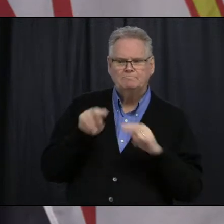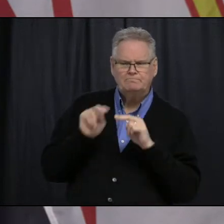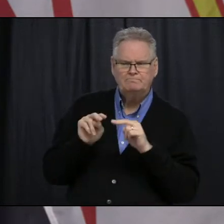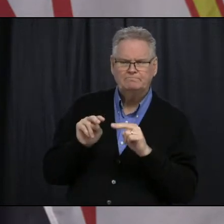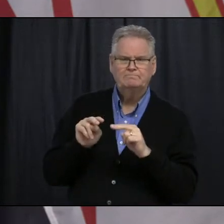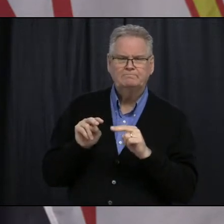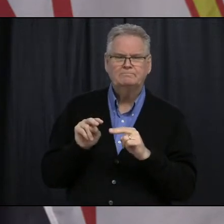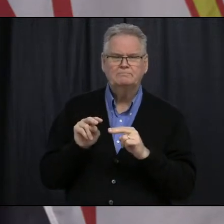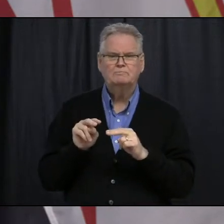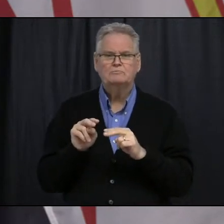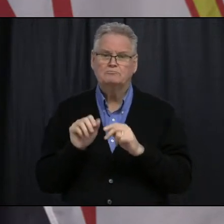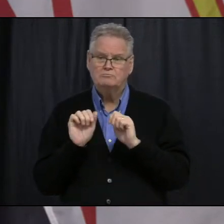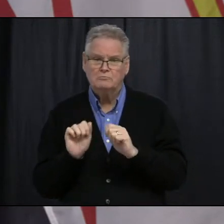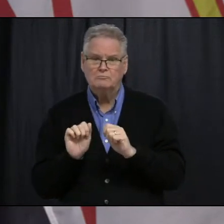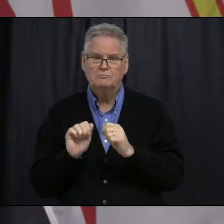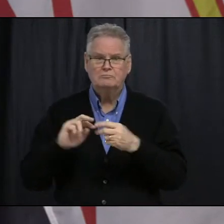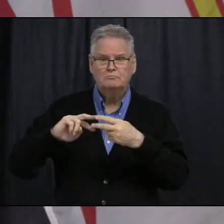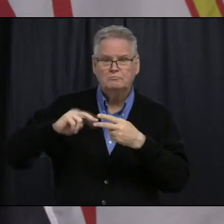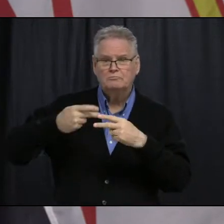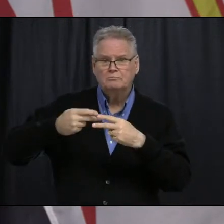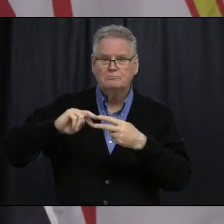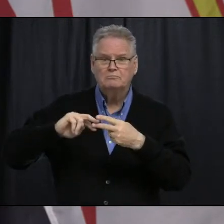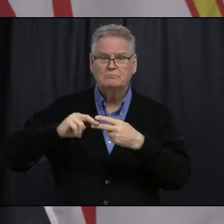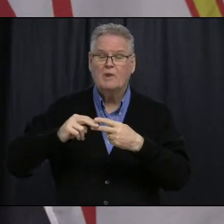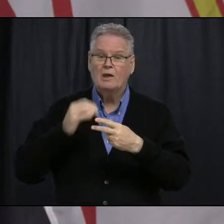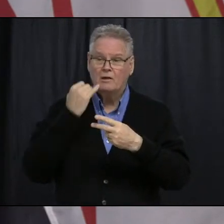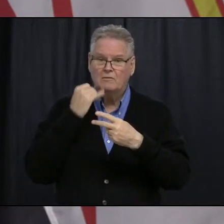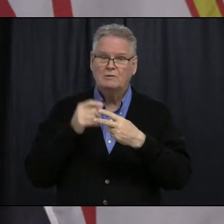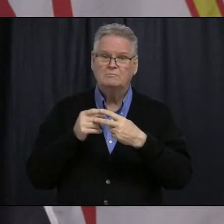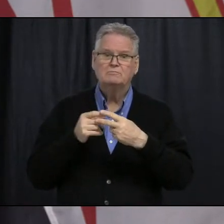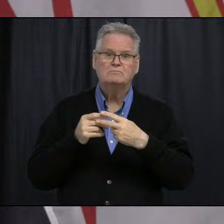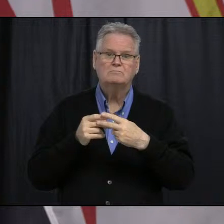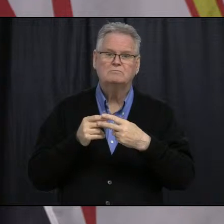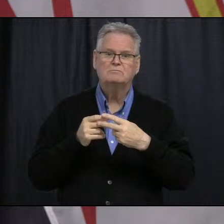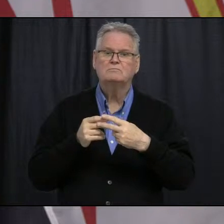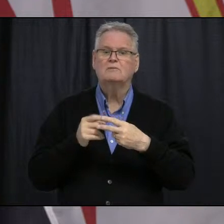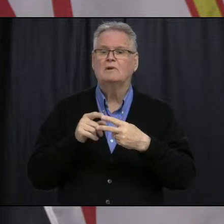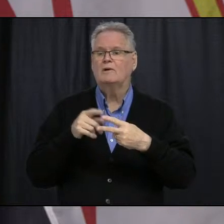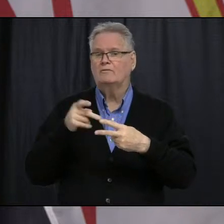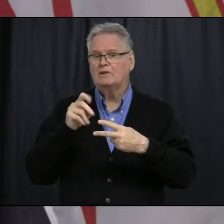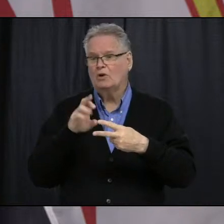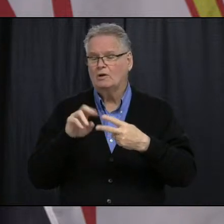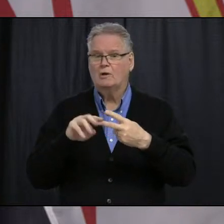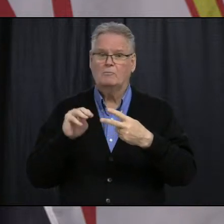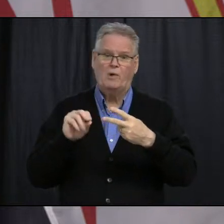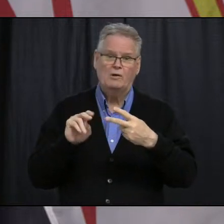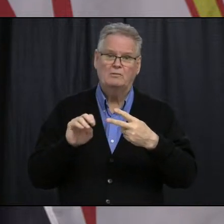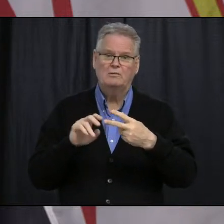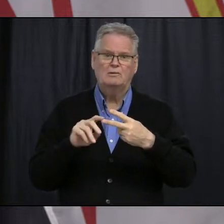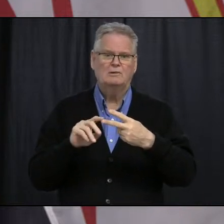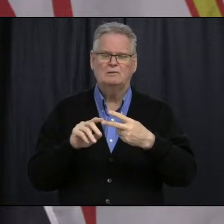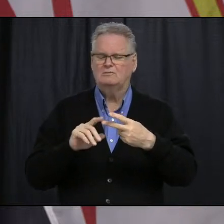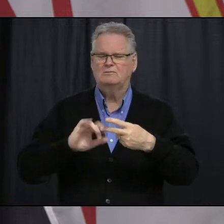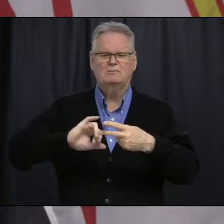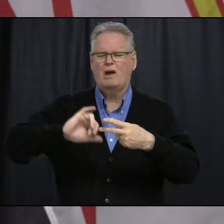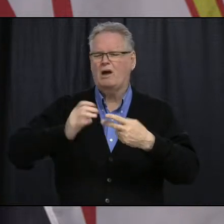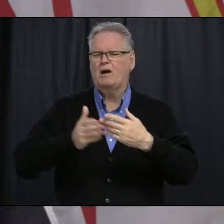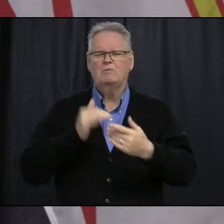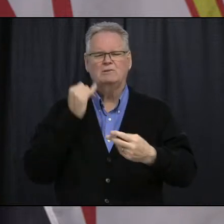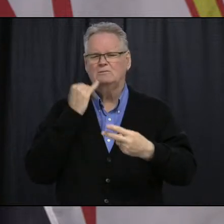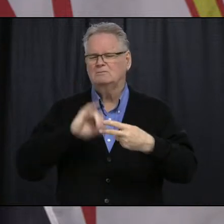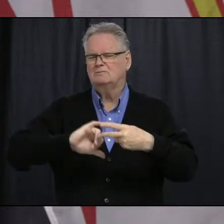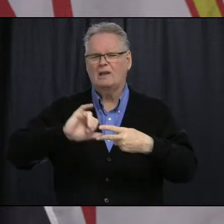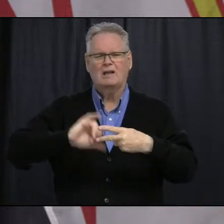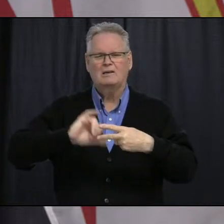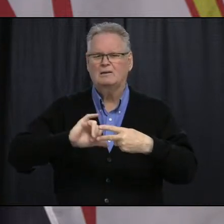know that these 2 vaccines were approved for the same indications, approved in the same groups of people by and